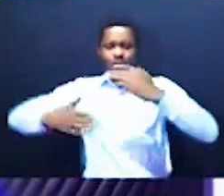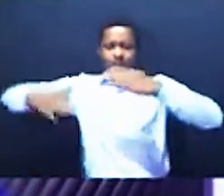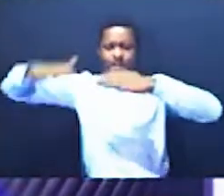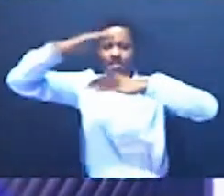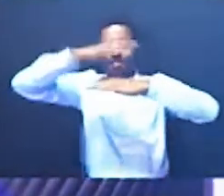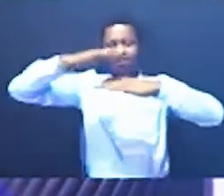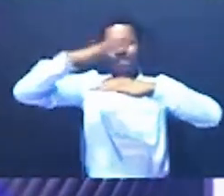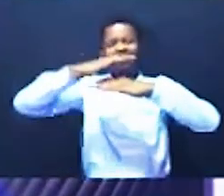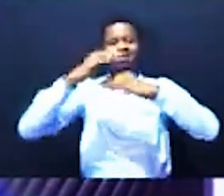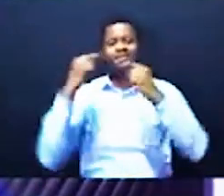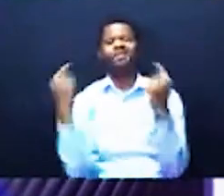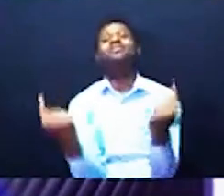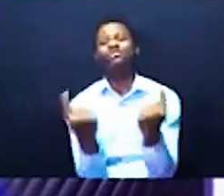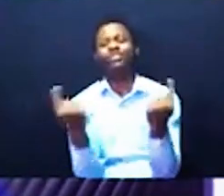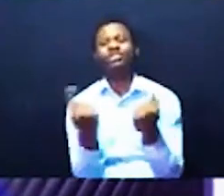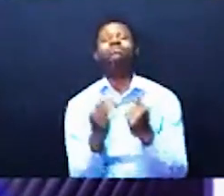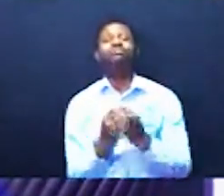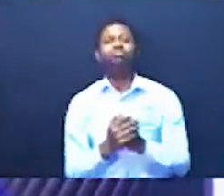Ephesians